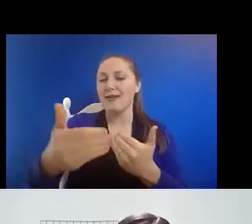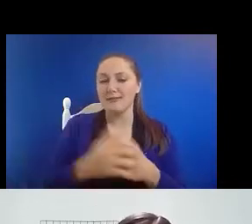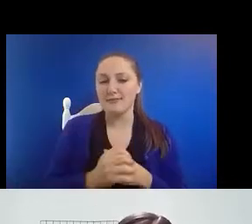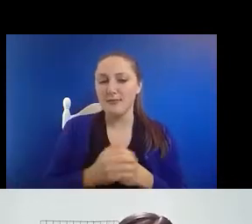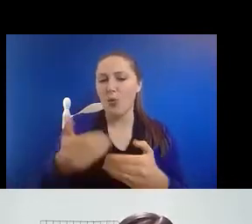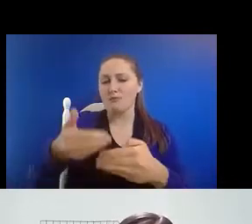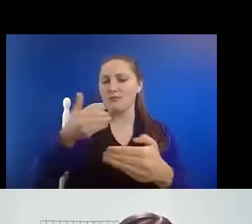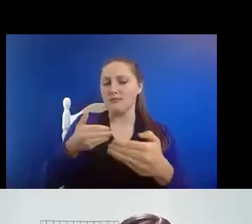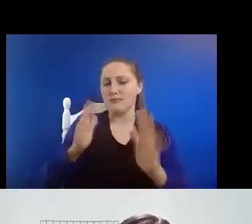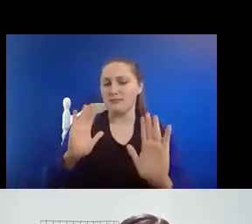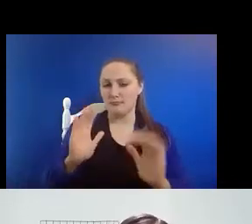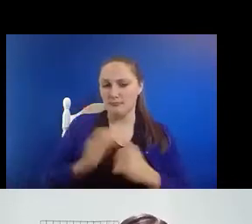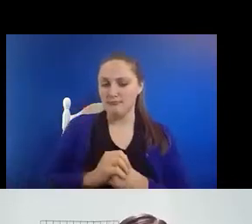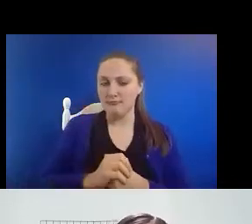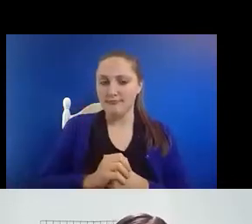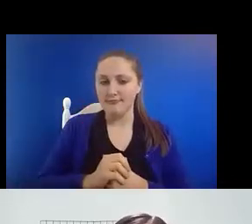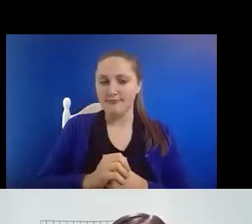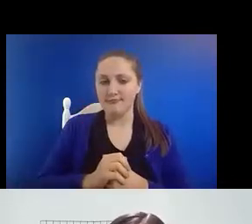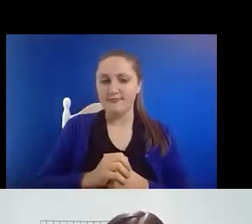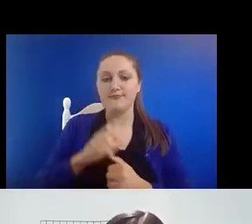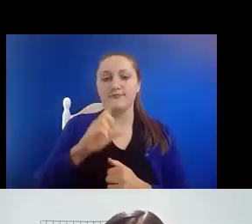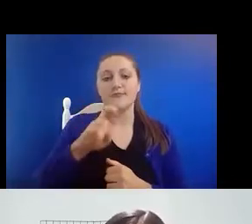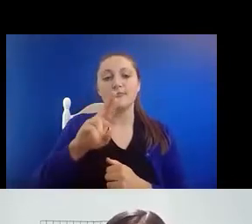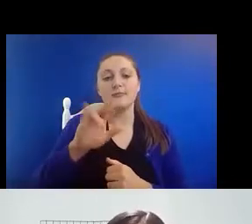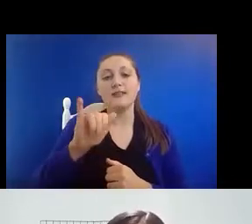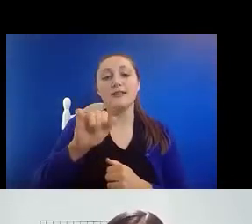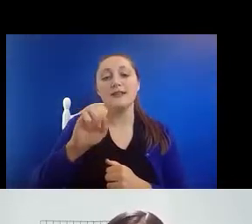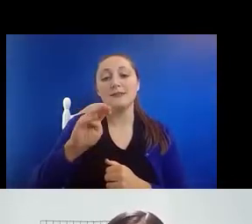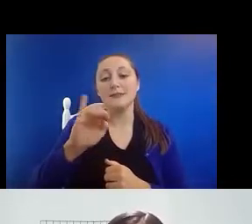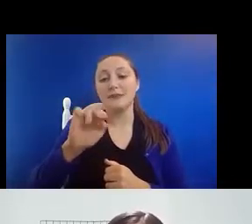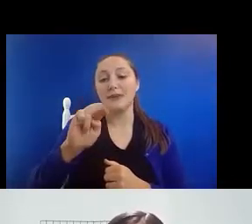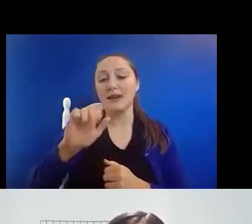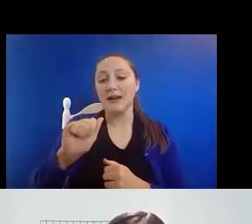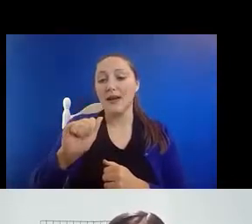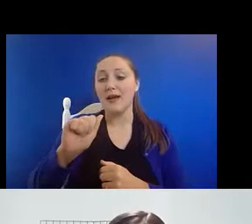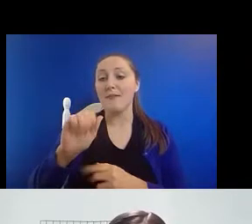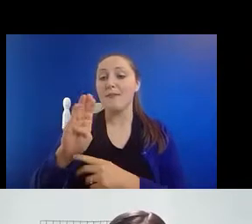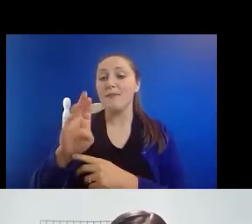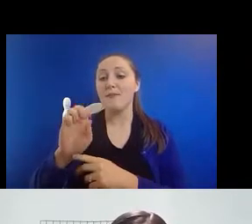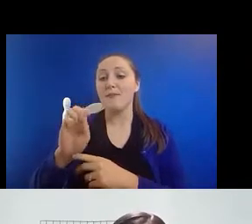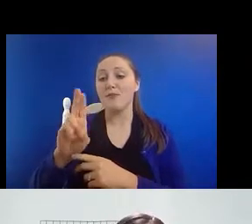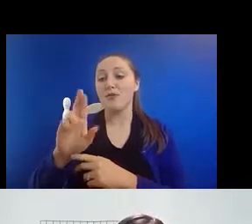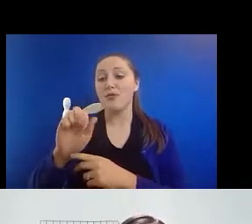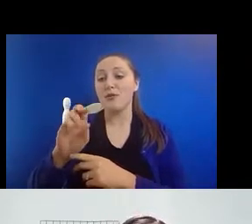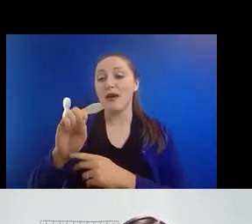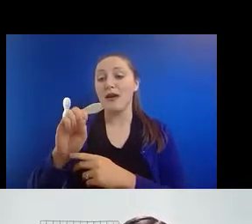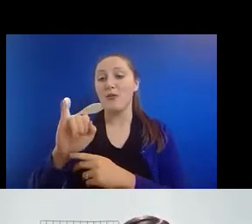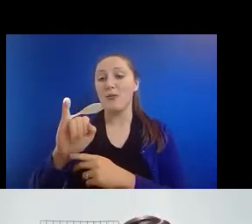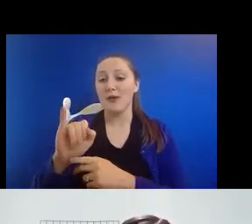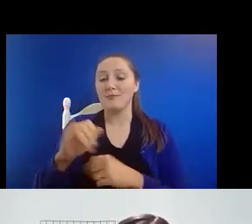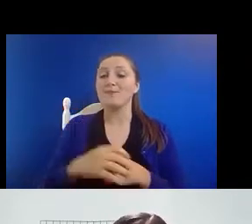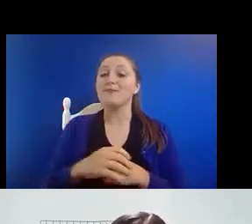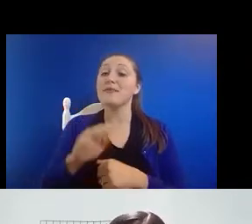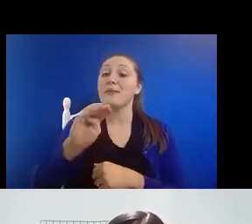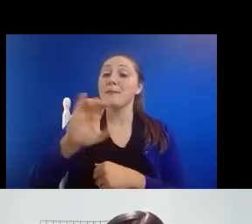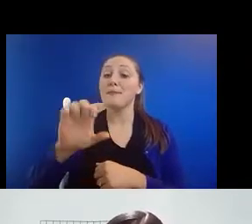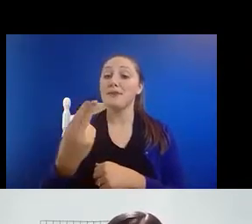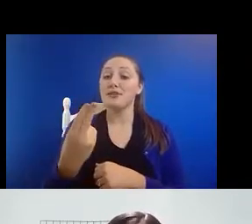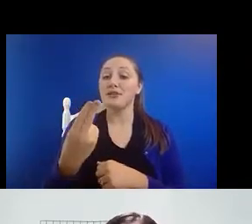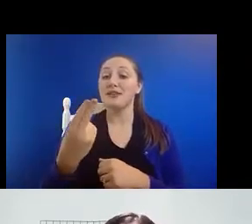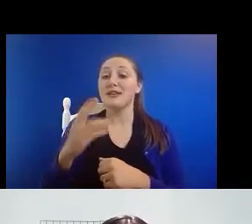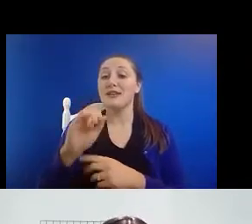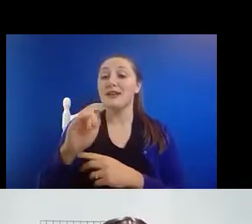Next, we're going to hear from Dr. Yasmina Barawi from the Michigan Council on Developmental Disabilities and how they, as a